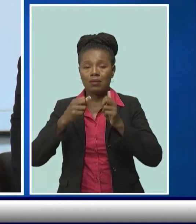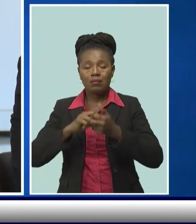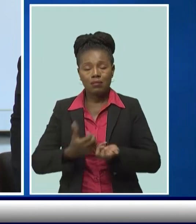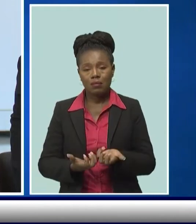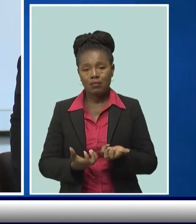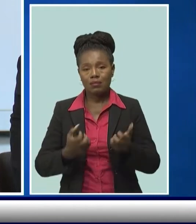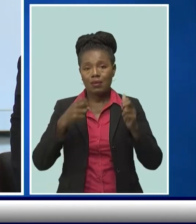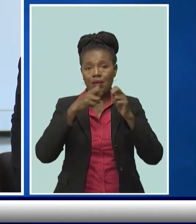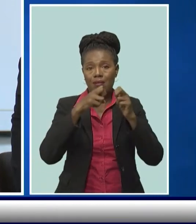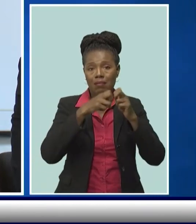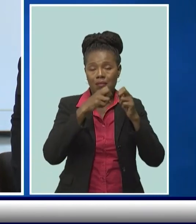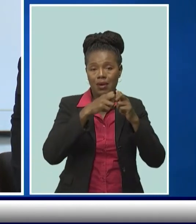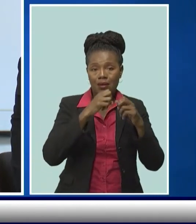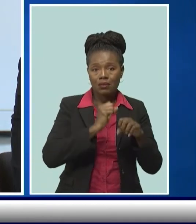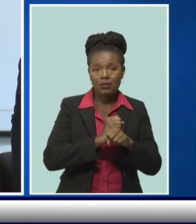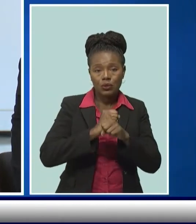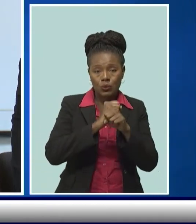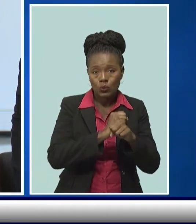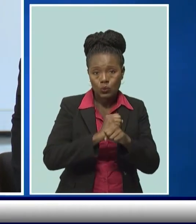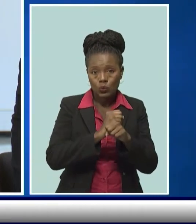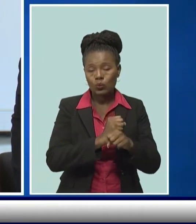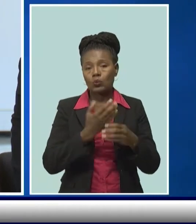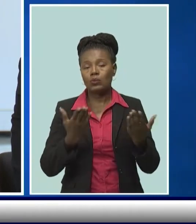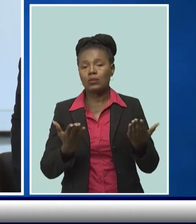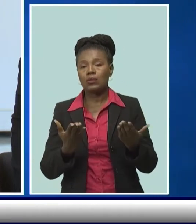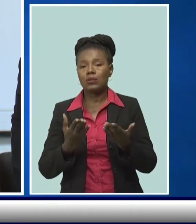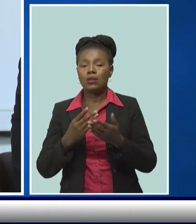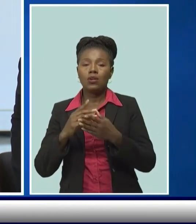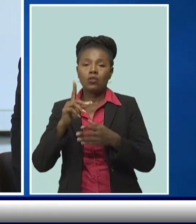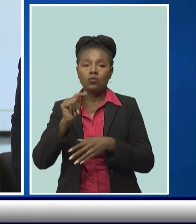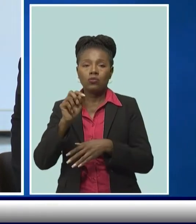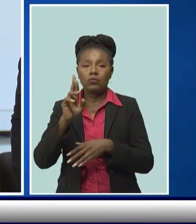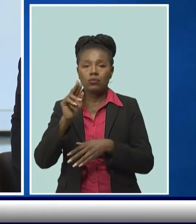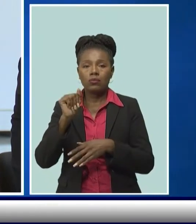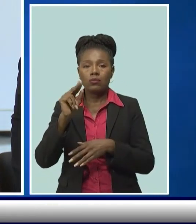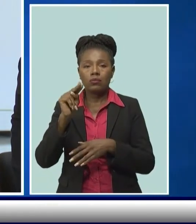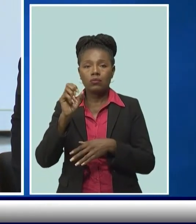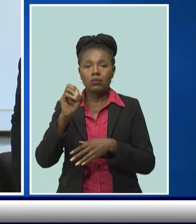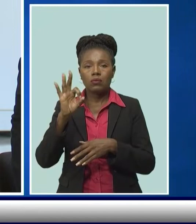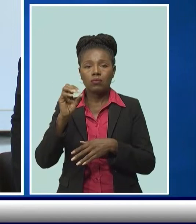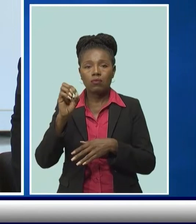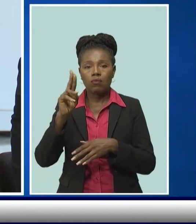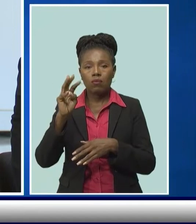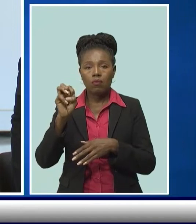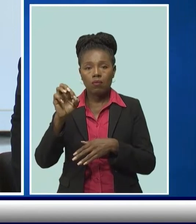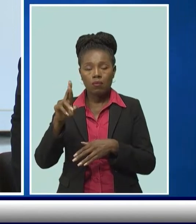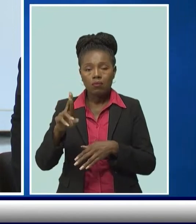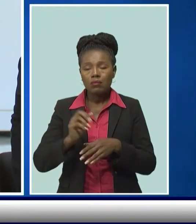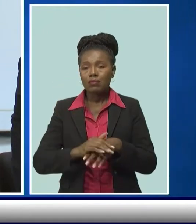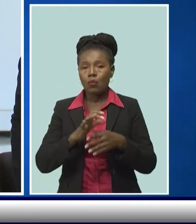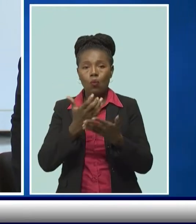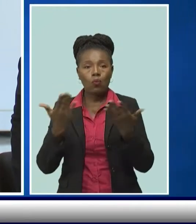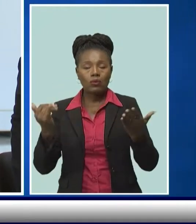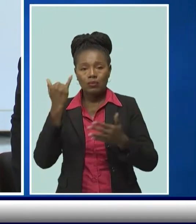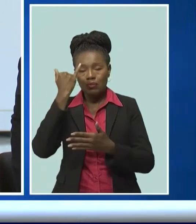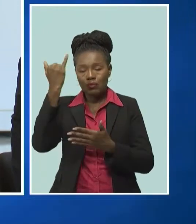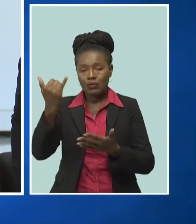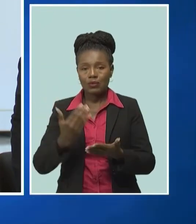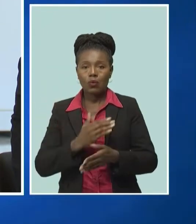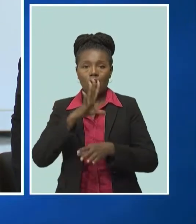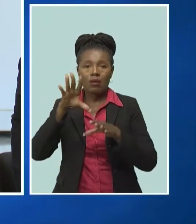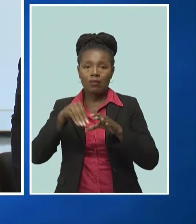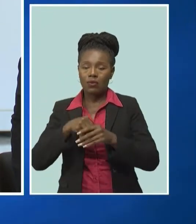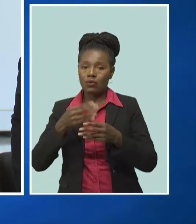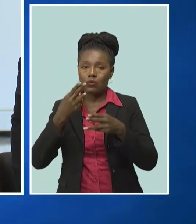storage, in transformers. All of the equipment required for the battery storage and all of the innovations are on supply chain